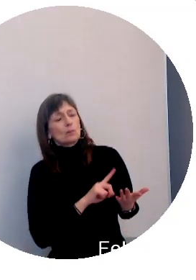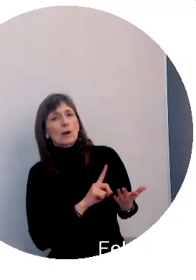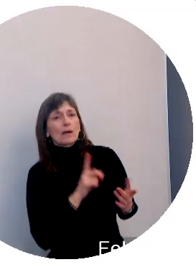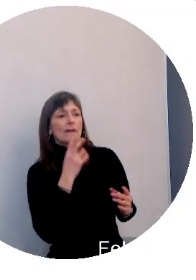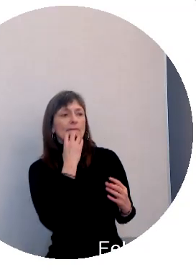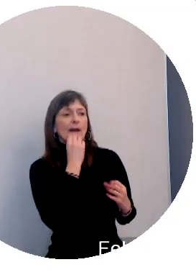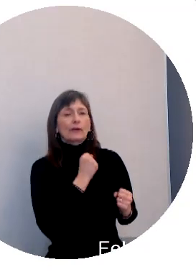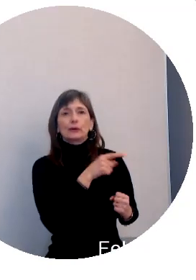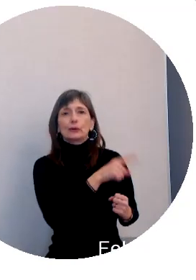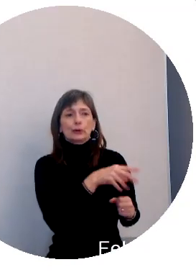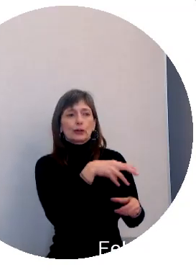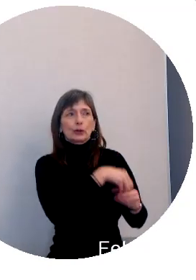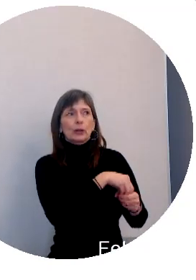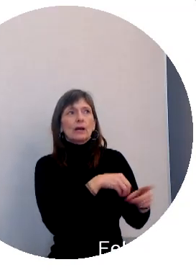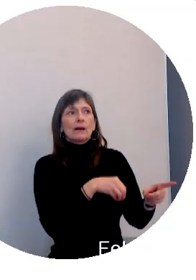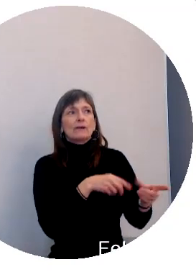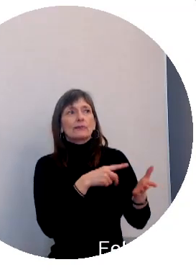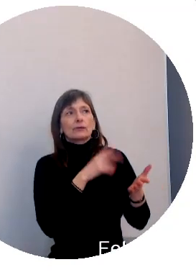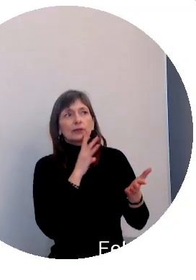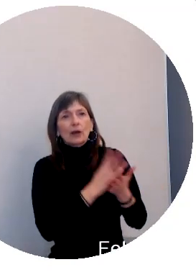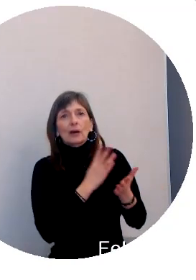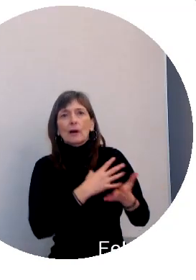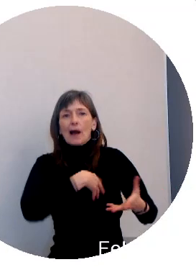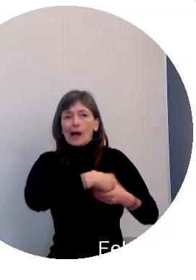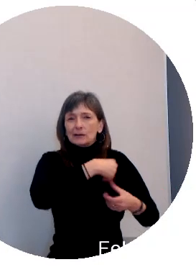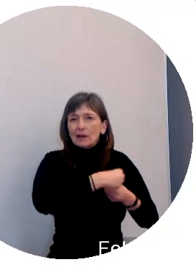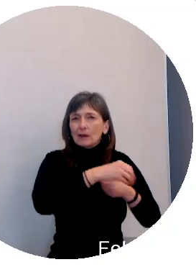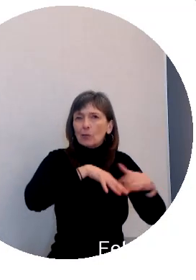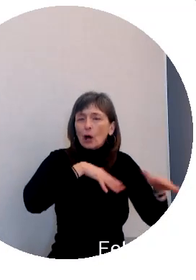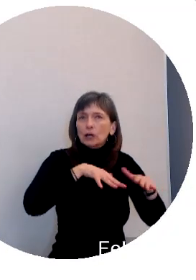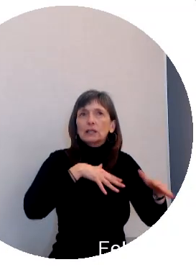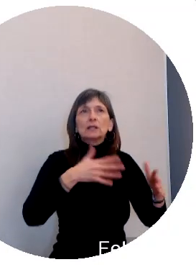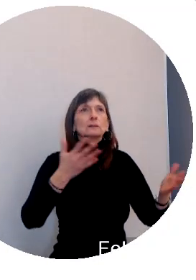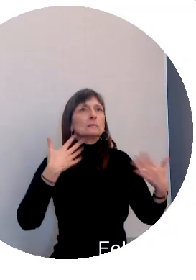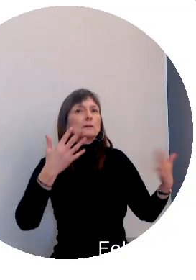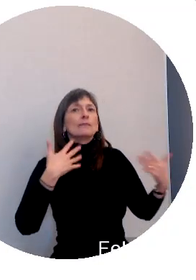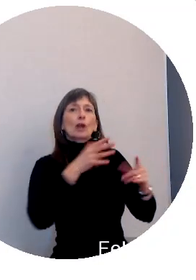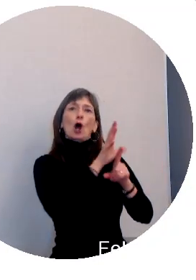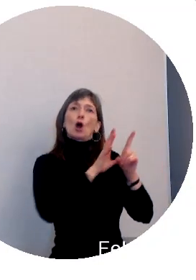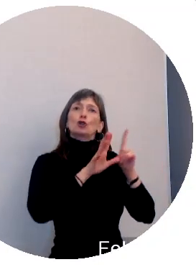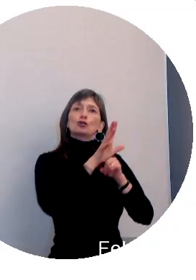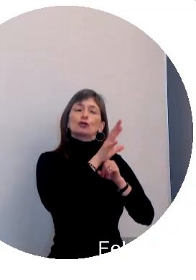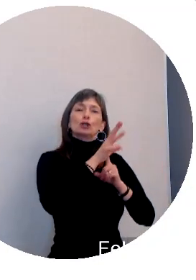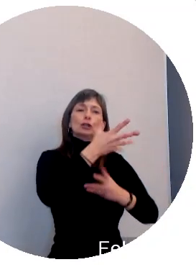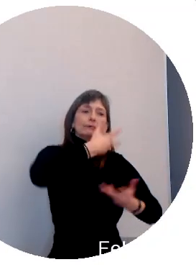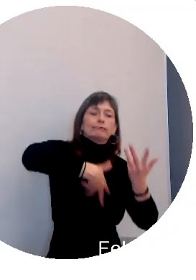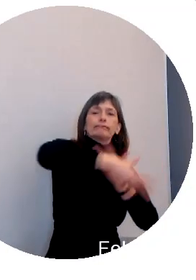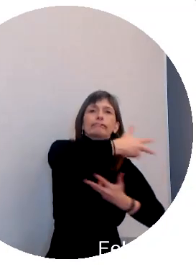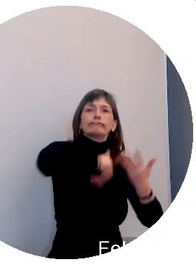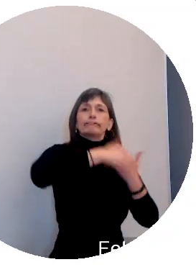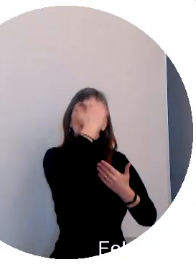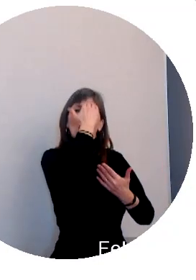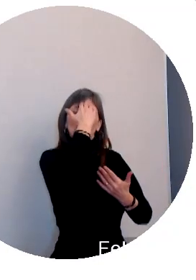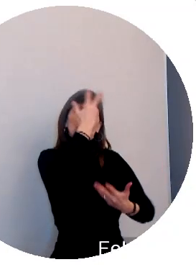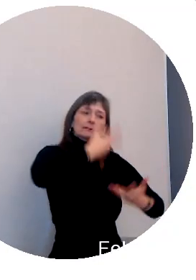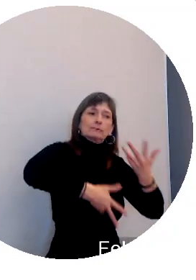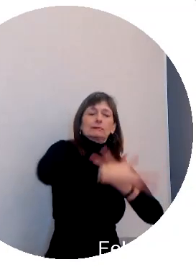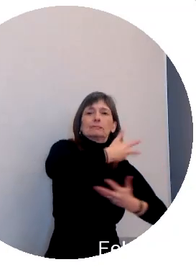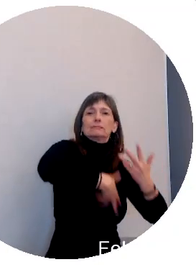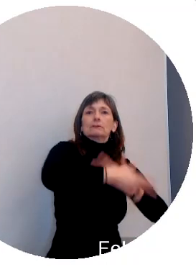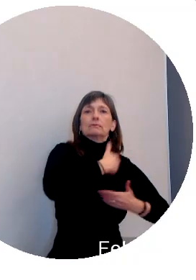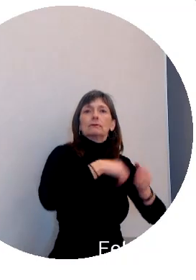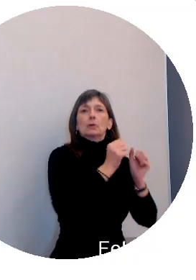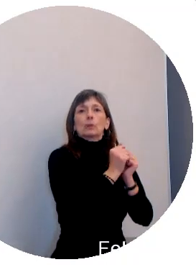combine walking in the outdoors, sharing cultural knowledge related